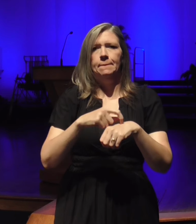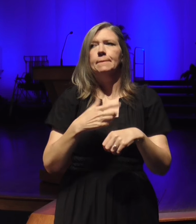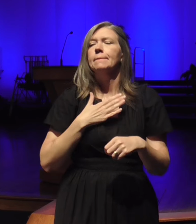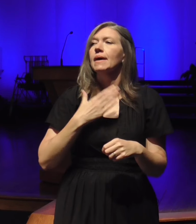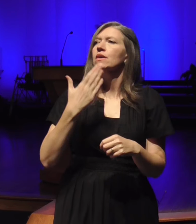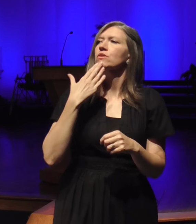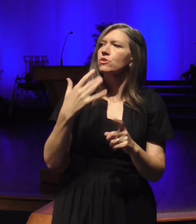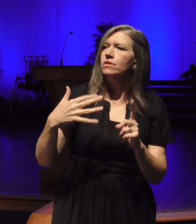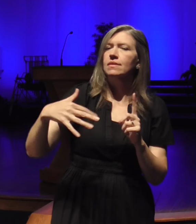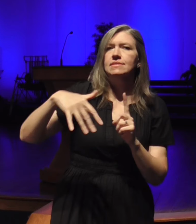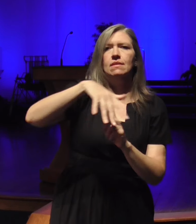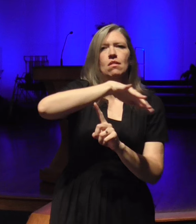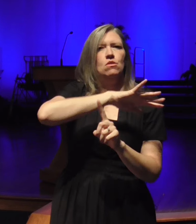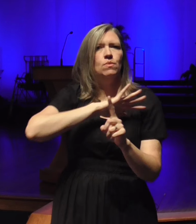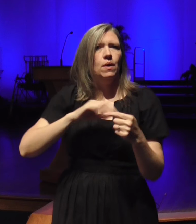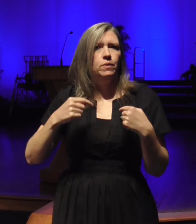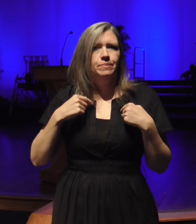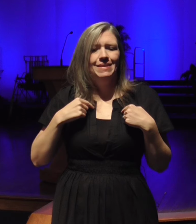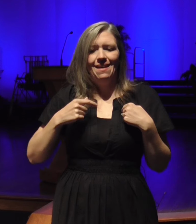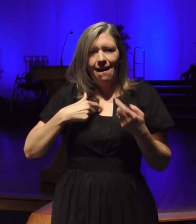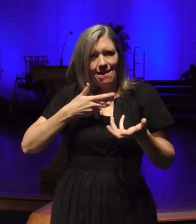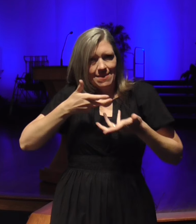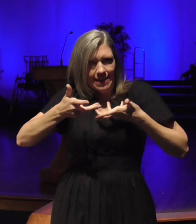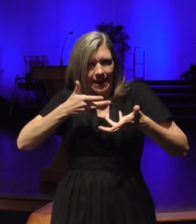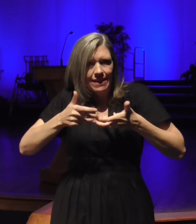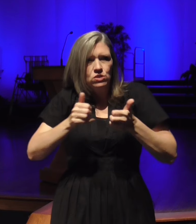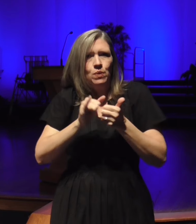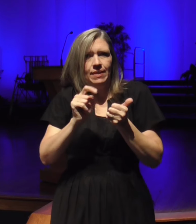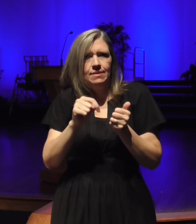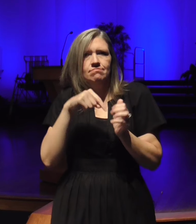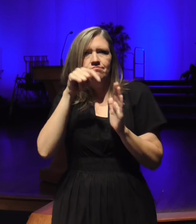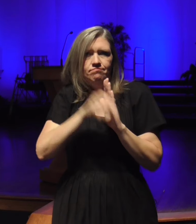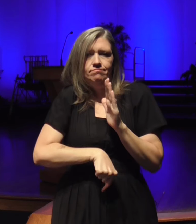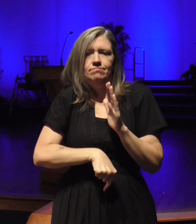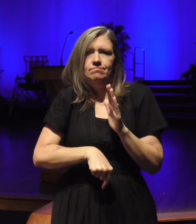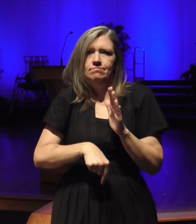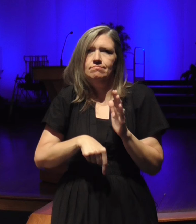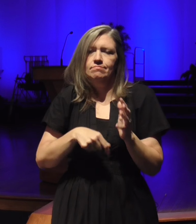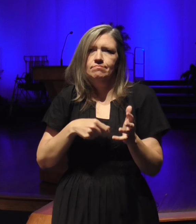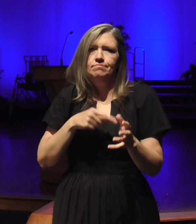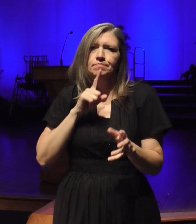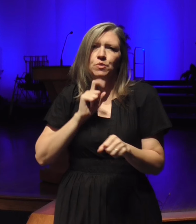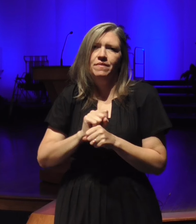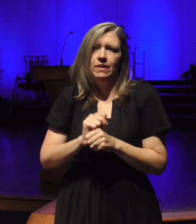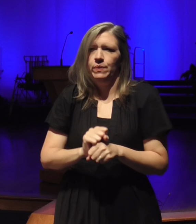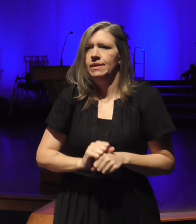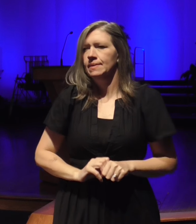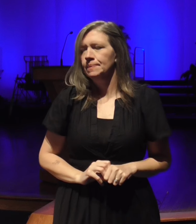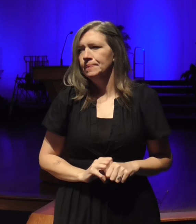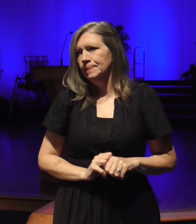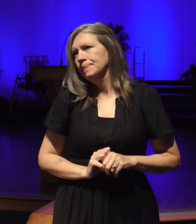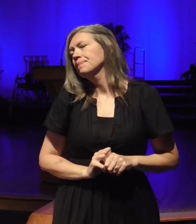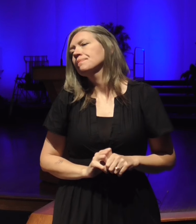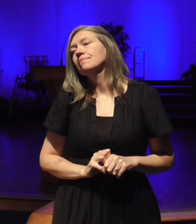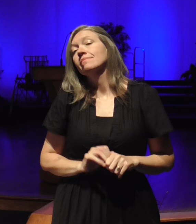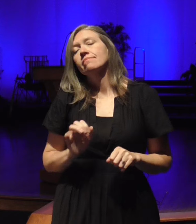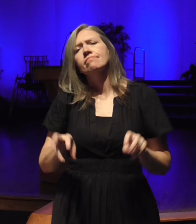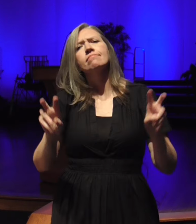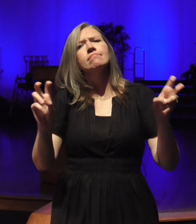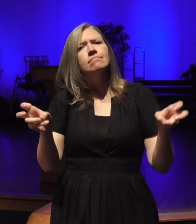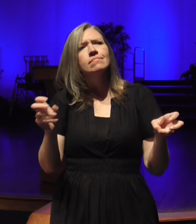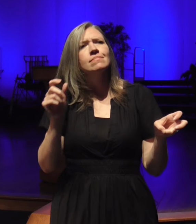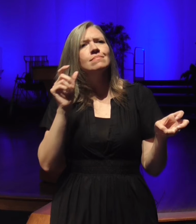all around me. I engage with it profoundly. Very good. Let's do it one more time. My good is all around me.